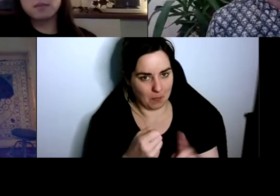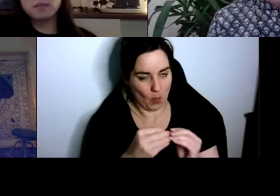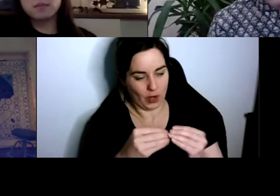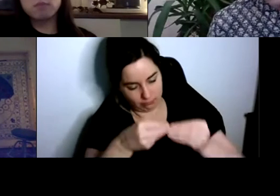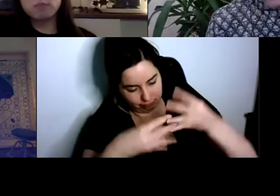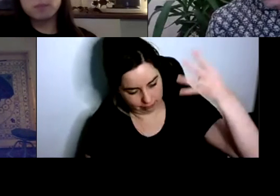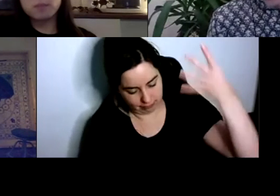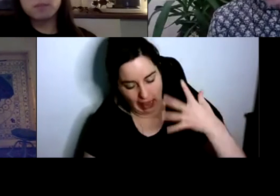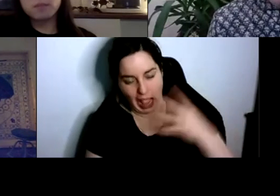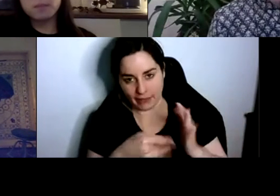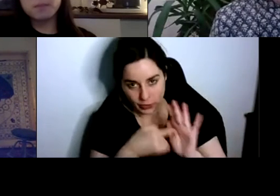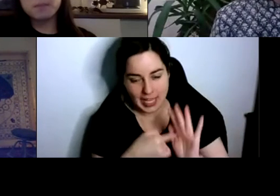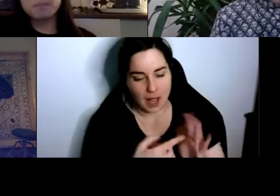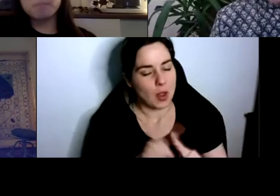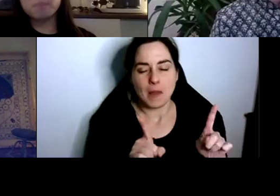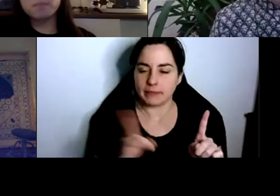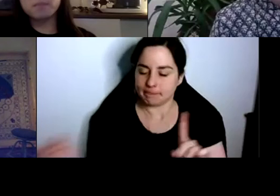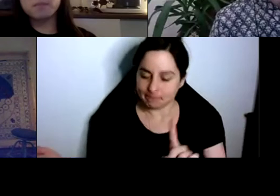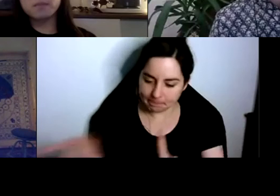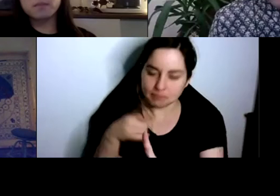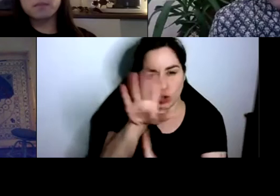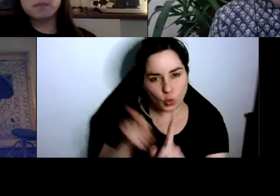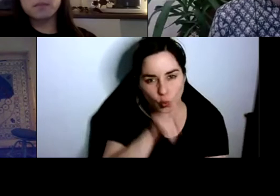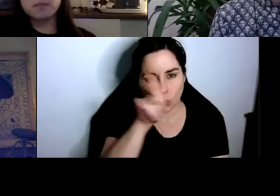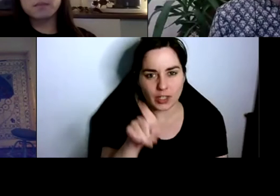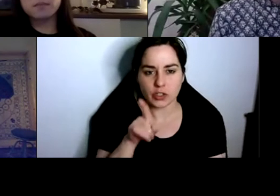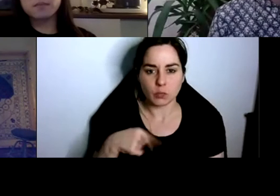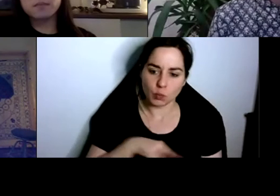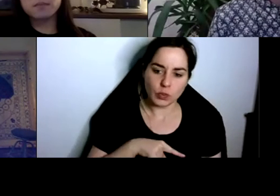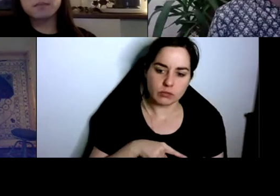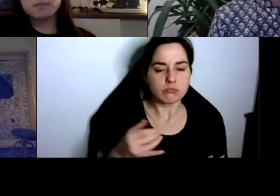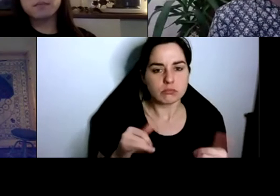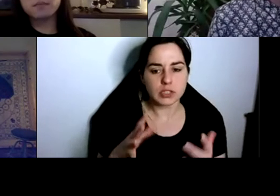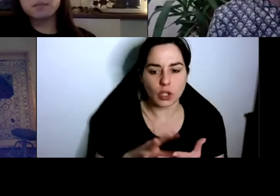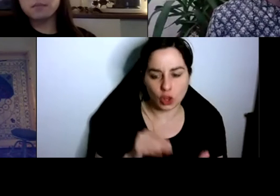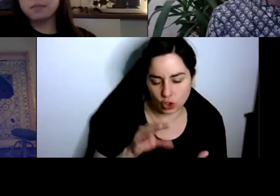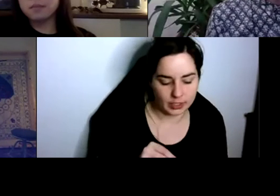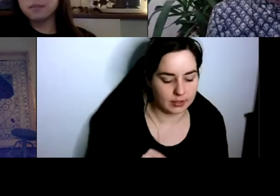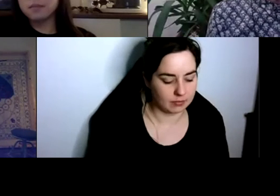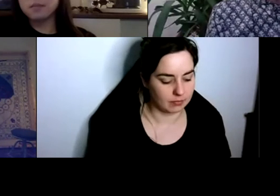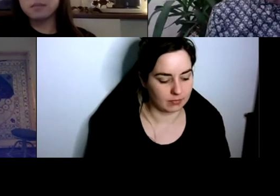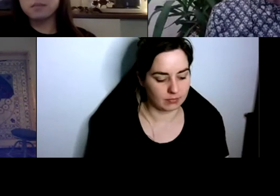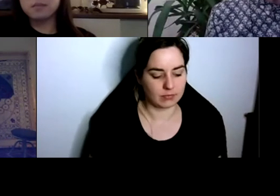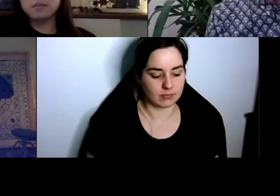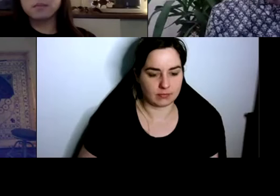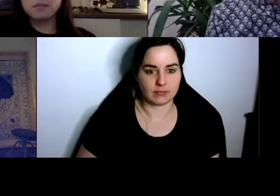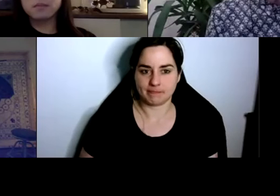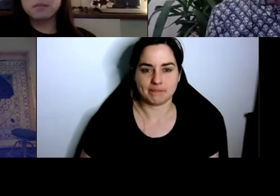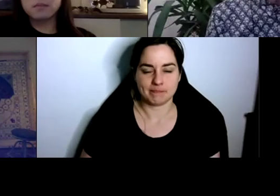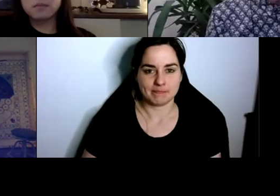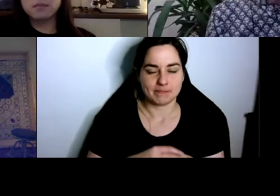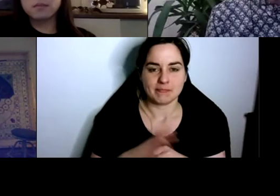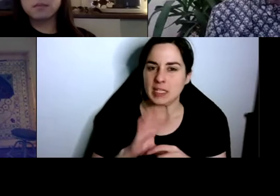Yeah, I think we're still learning, right? But we're really we're trying to take care of the artists along the